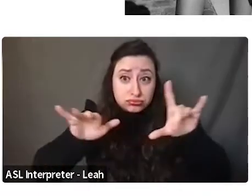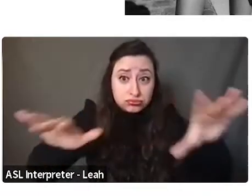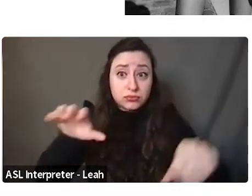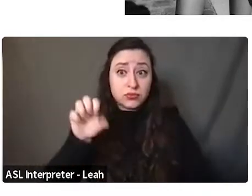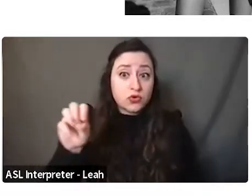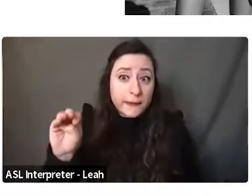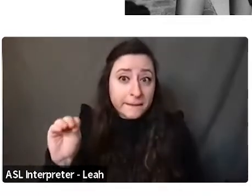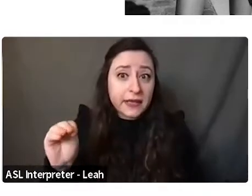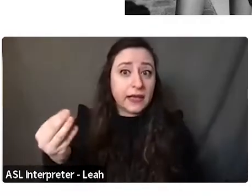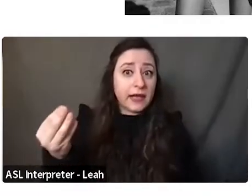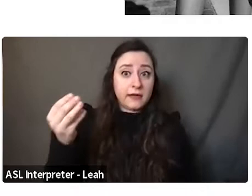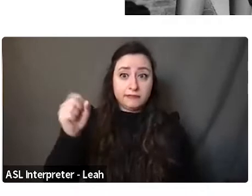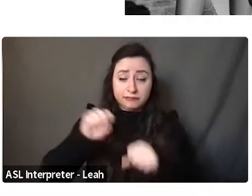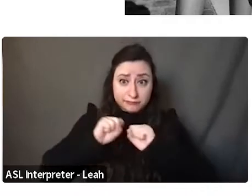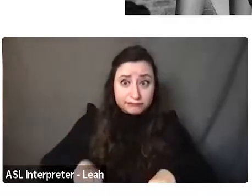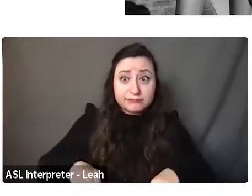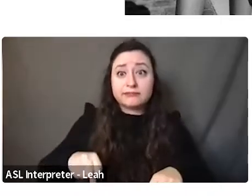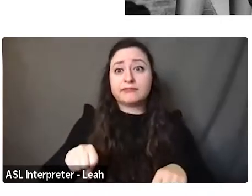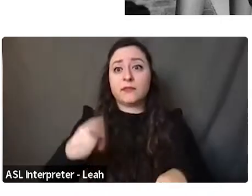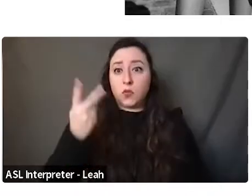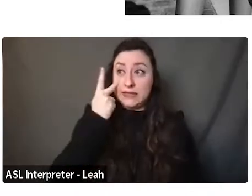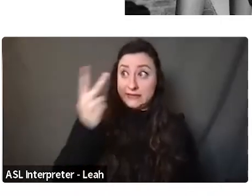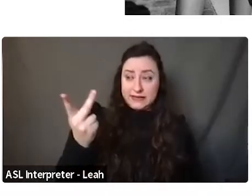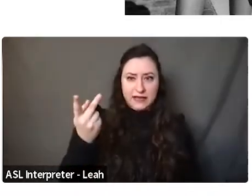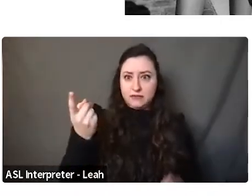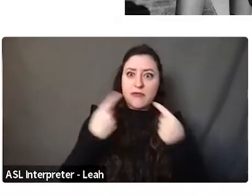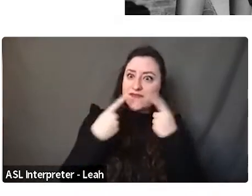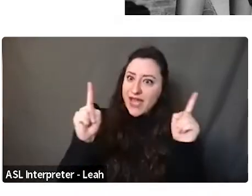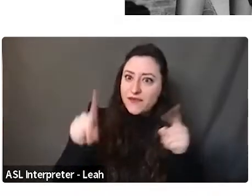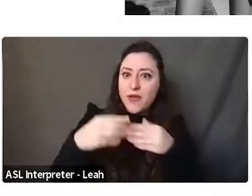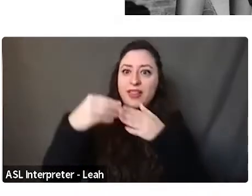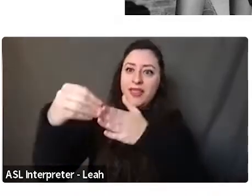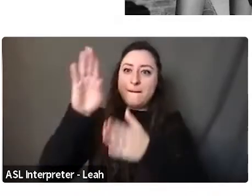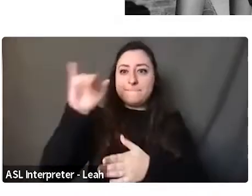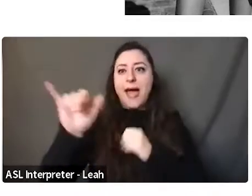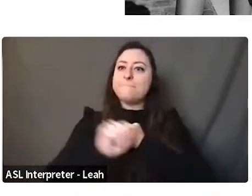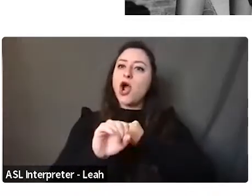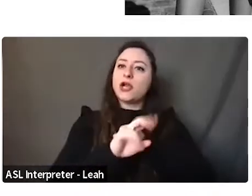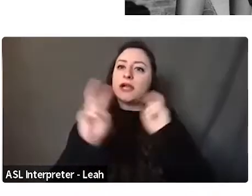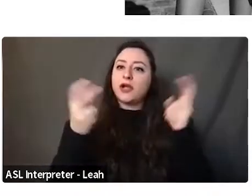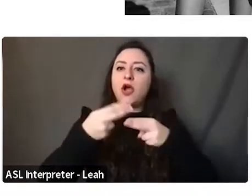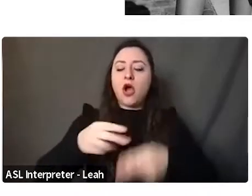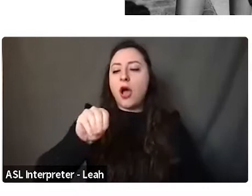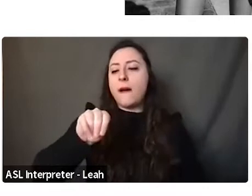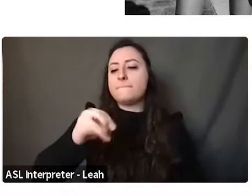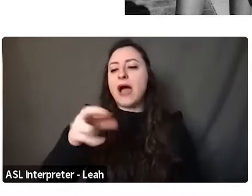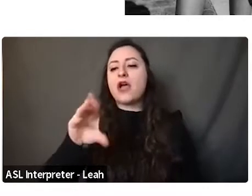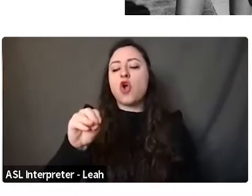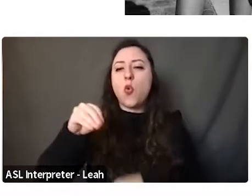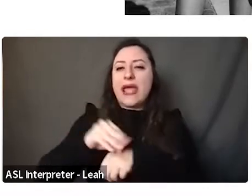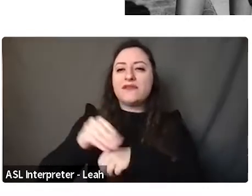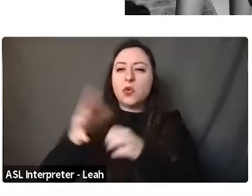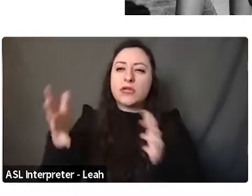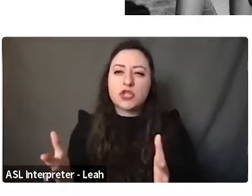the same type of trusted conversation that we see is so effective when it's led by what like marketing people call micro influencers? So we don't really need